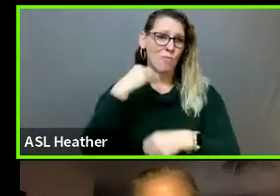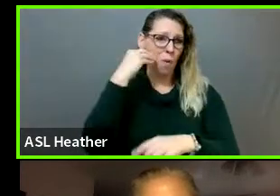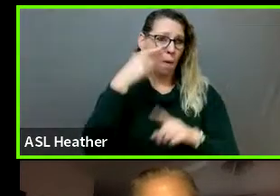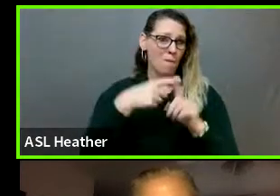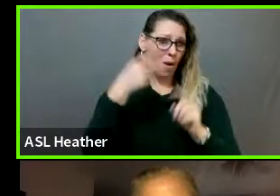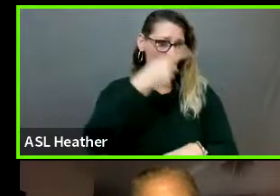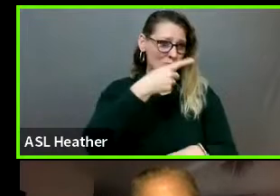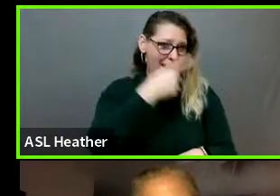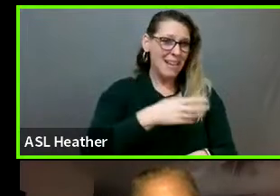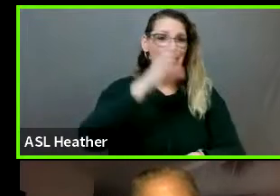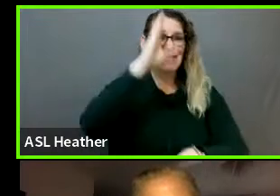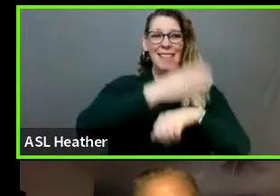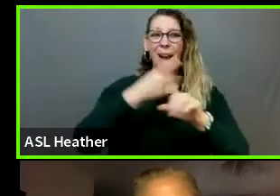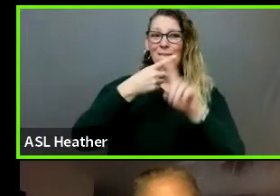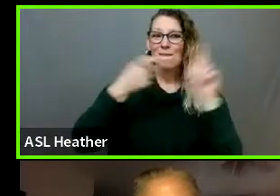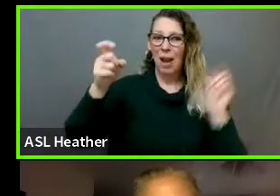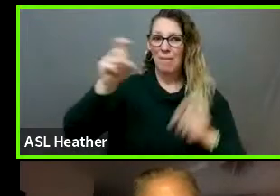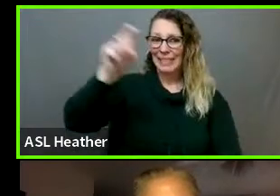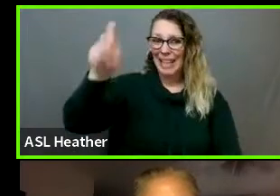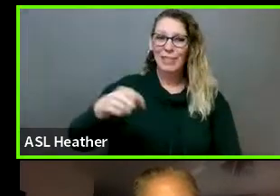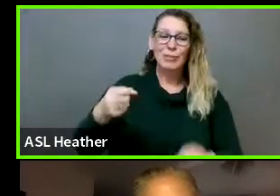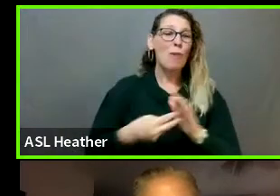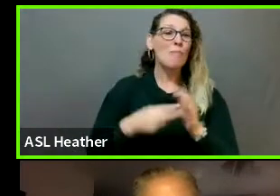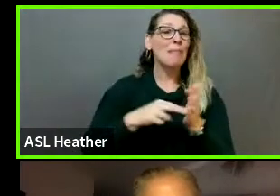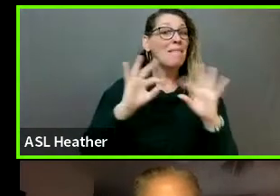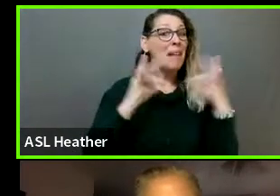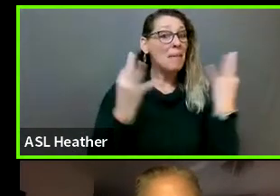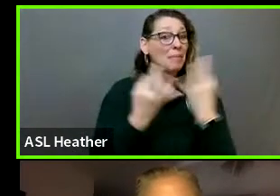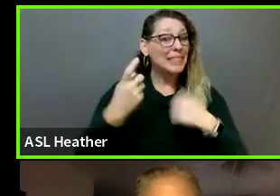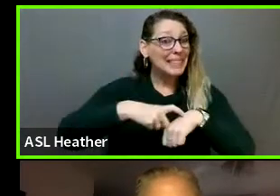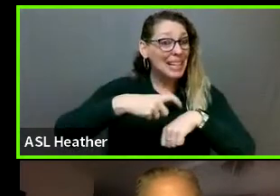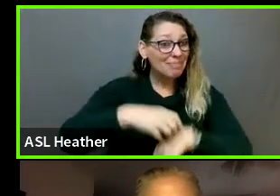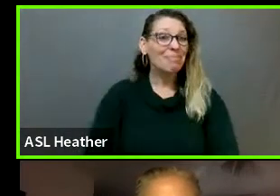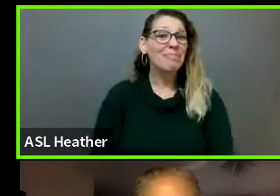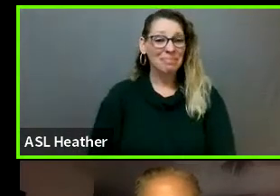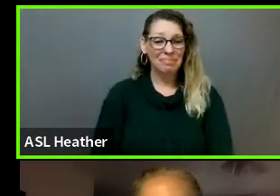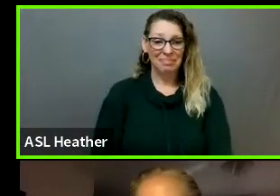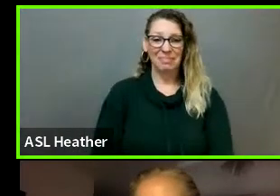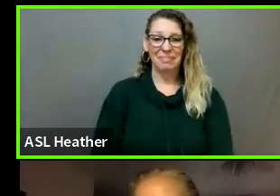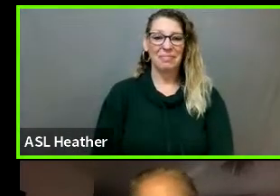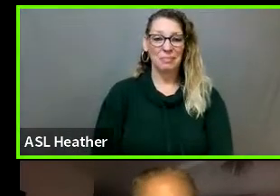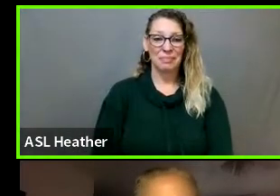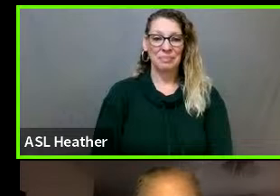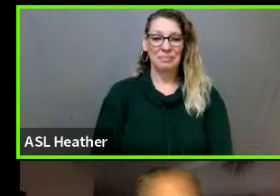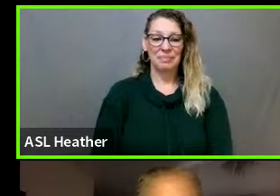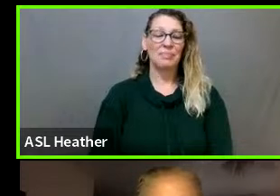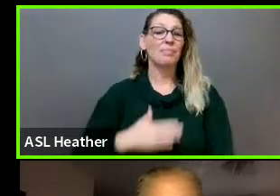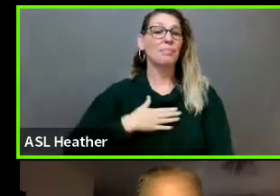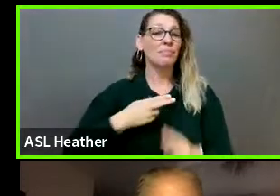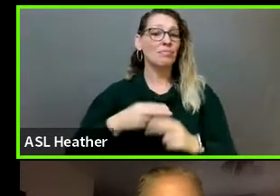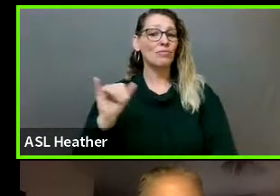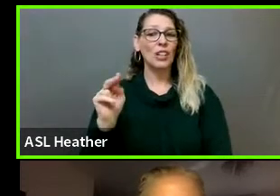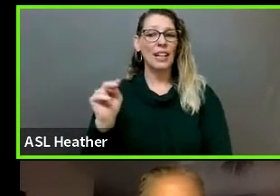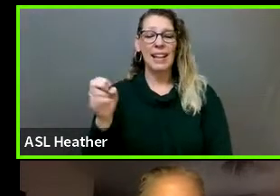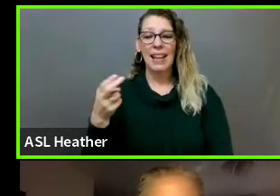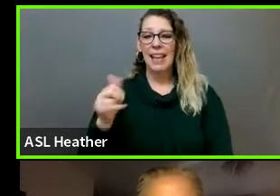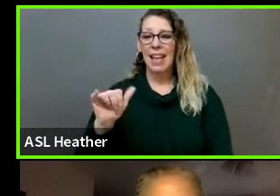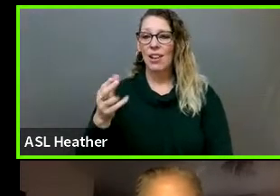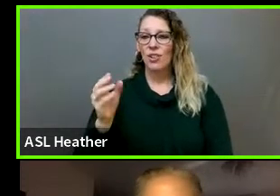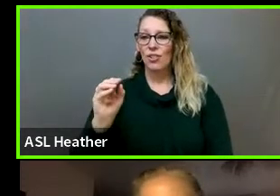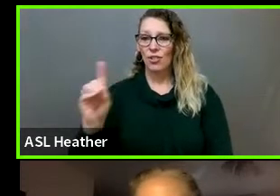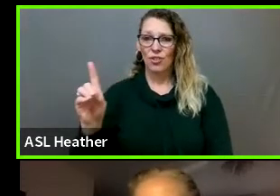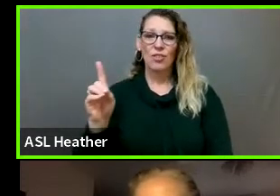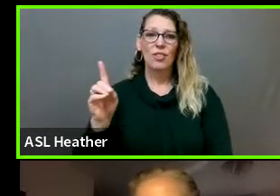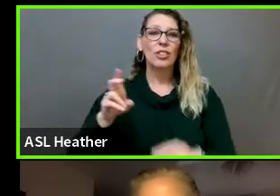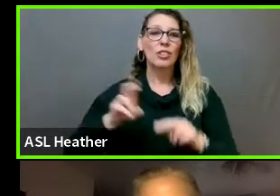come from Texas, so it'll be all about family time. My name is Janie Haygood. I am the chair of the